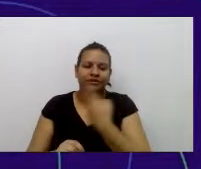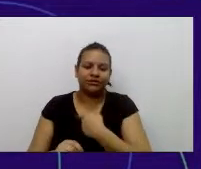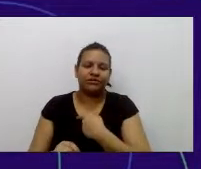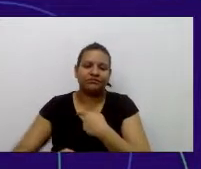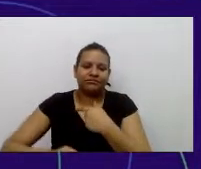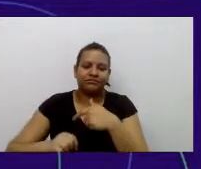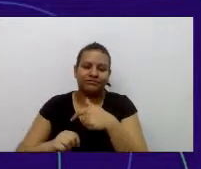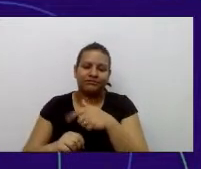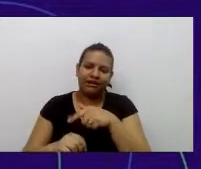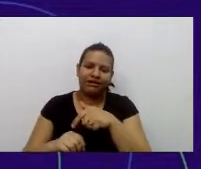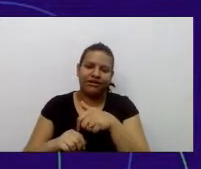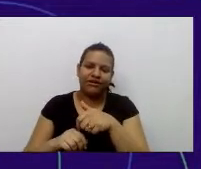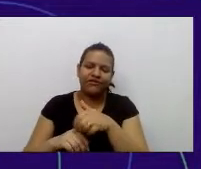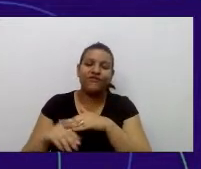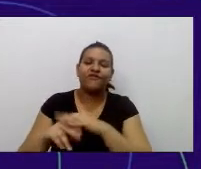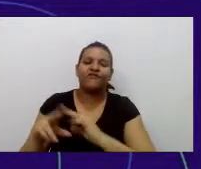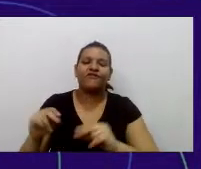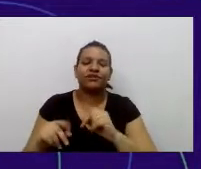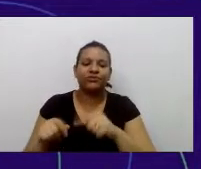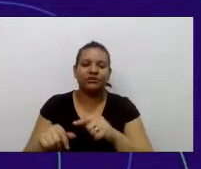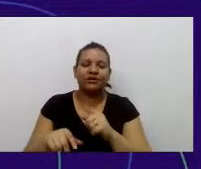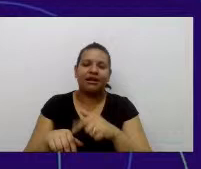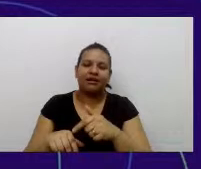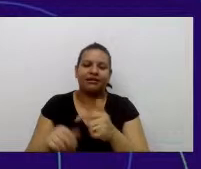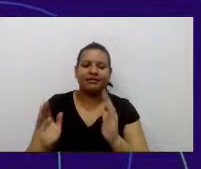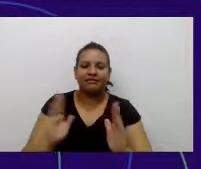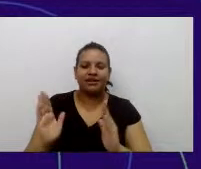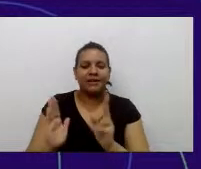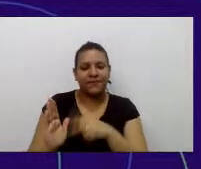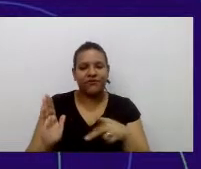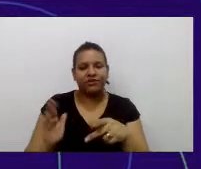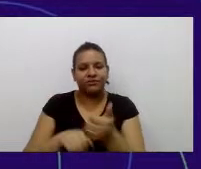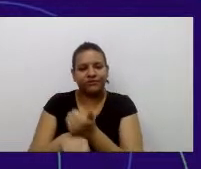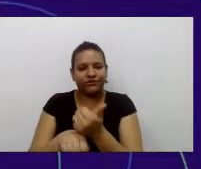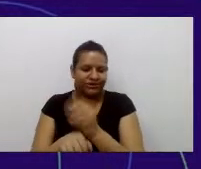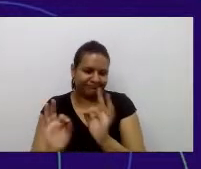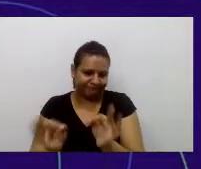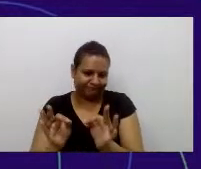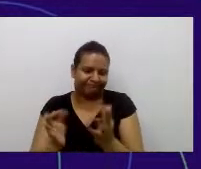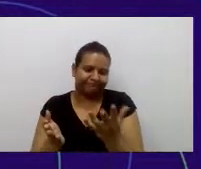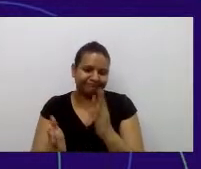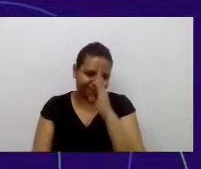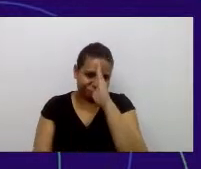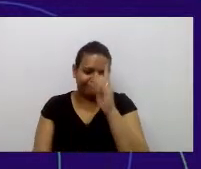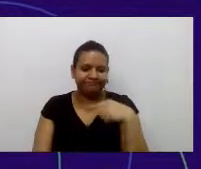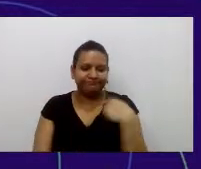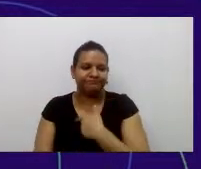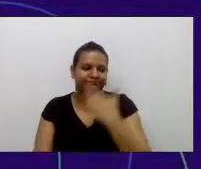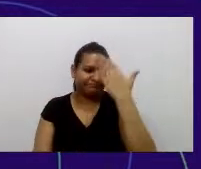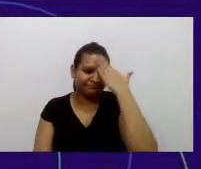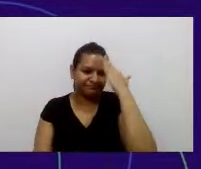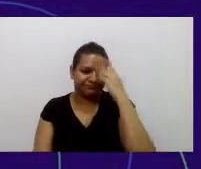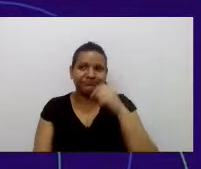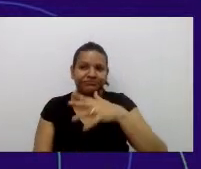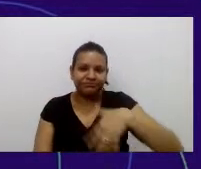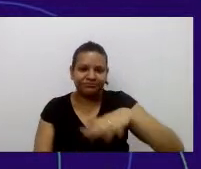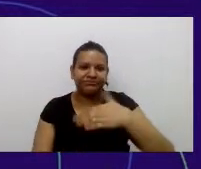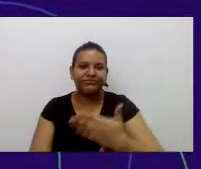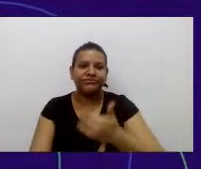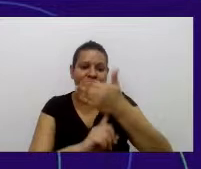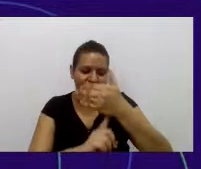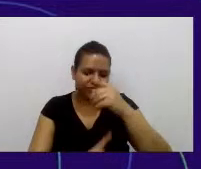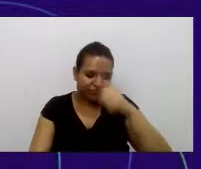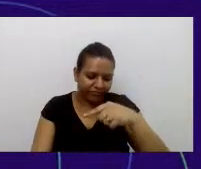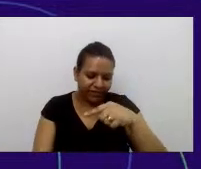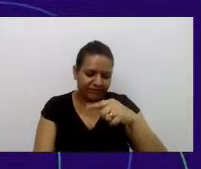and essentially, understanding that this technology is here to stay, and we need to understand how we want to use it to make it work to